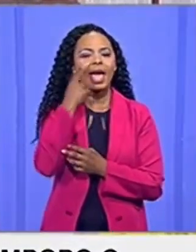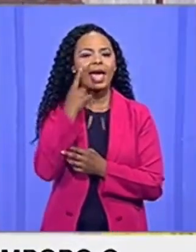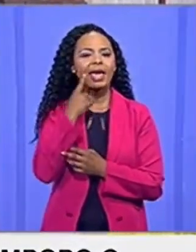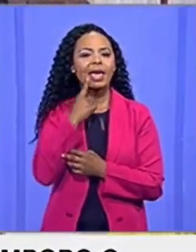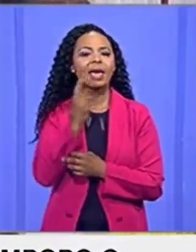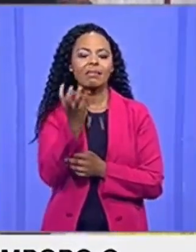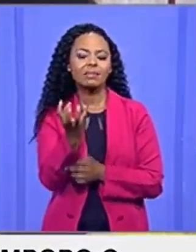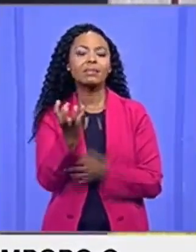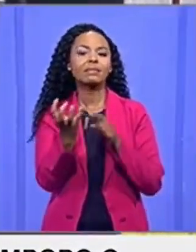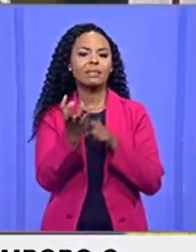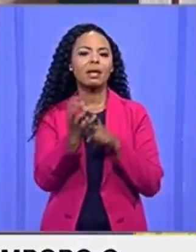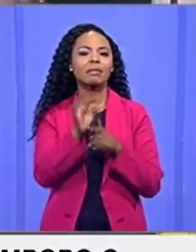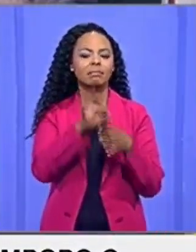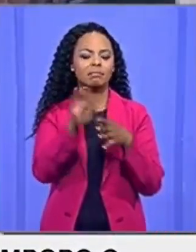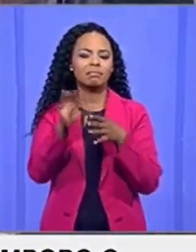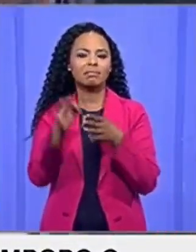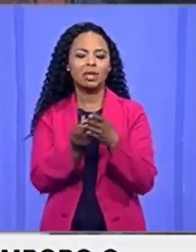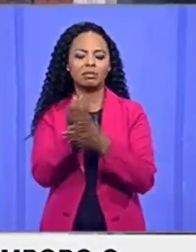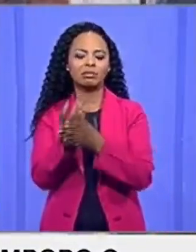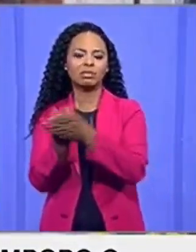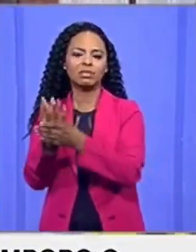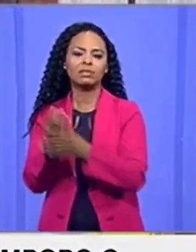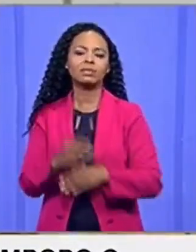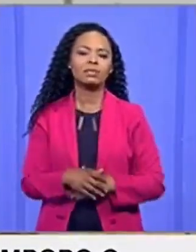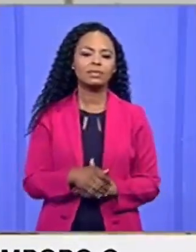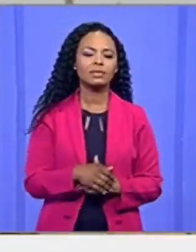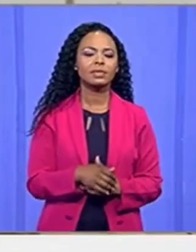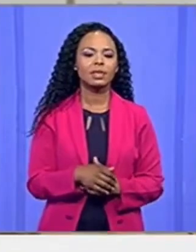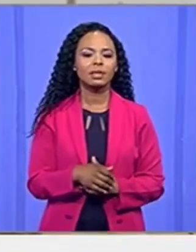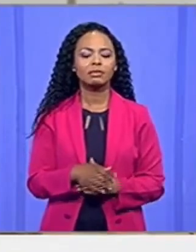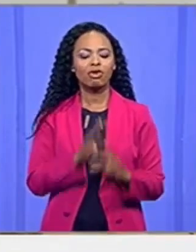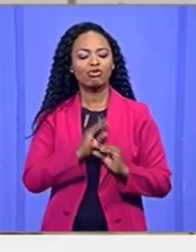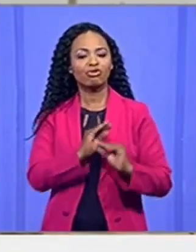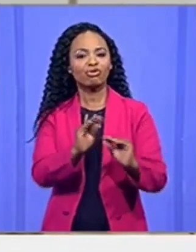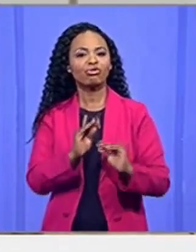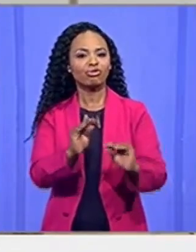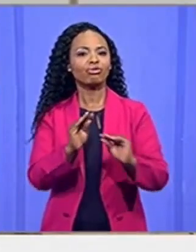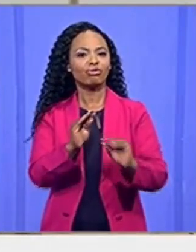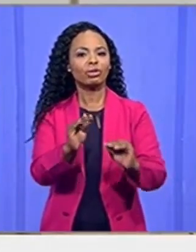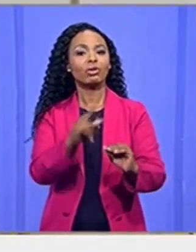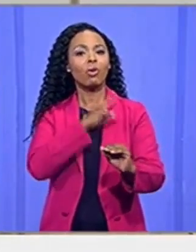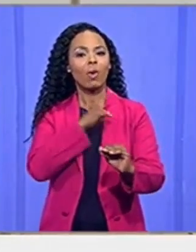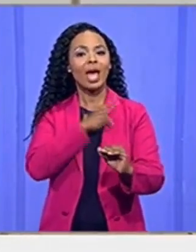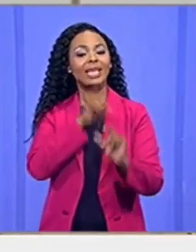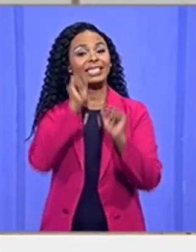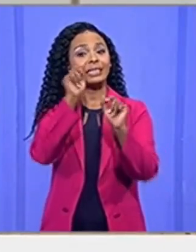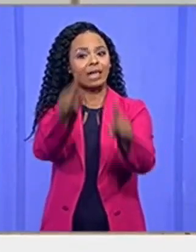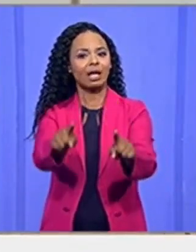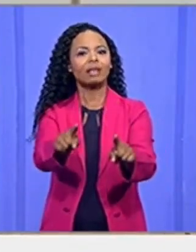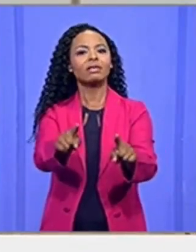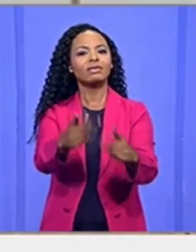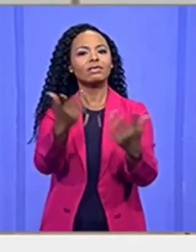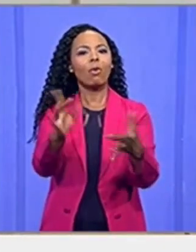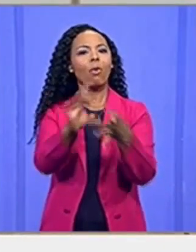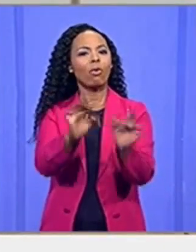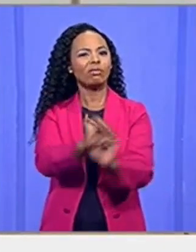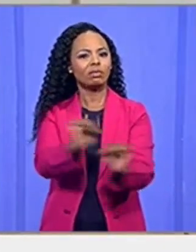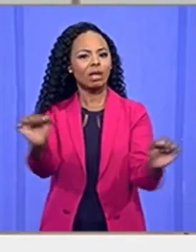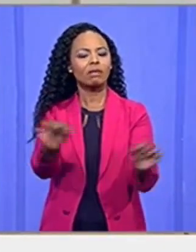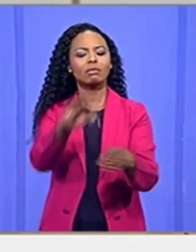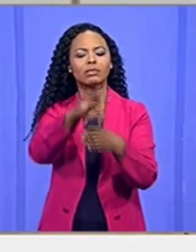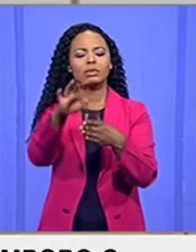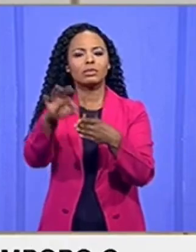rotloetsa baagi go netefatsa fa ba nna le dijo. Ke ba ruta jwalo gore ba yo itiela digarden ka gae gore ge e le gore dikolo di